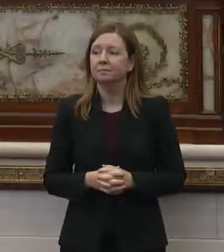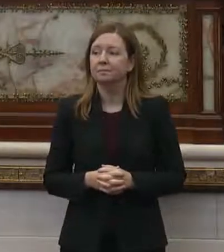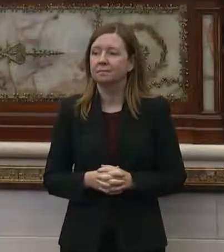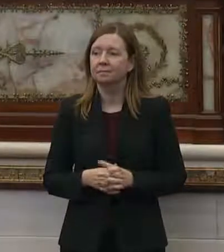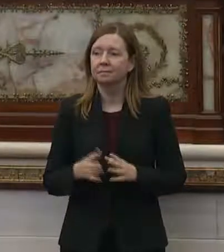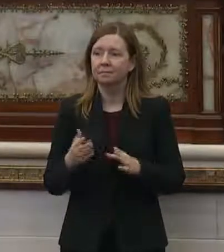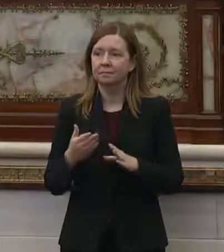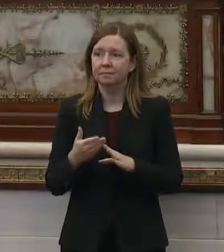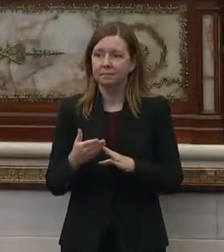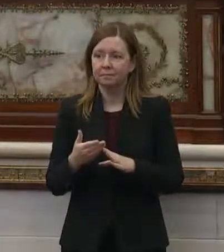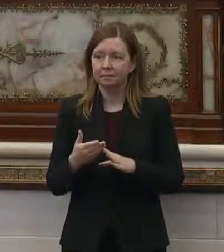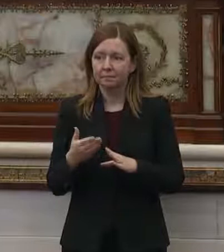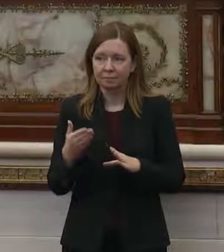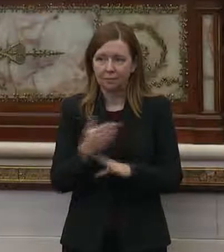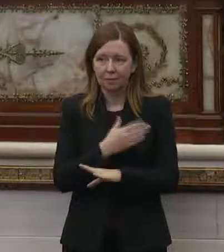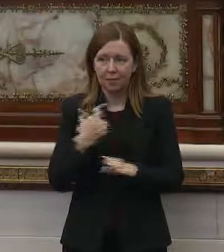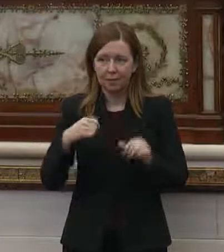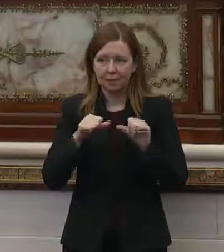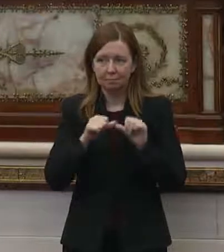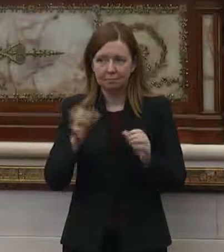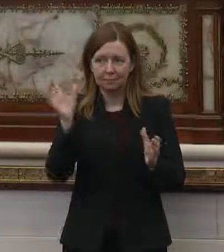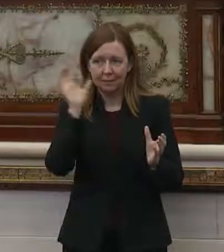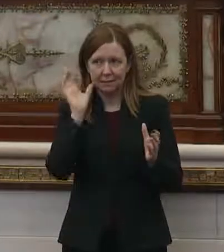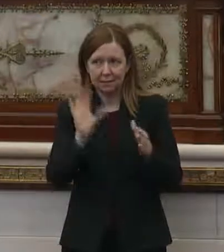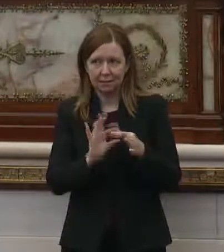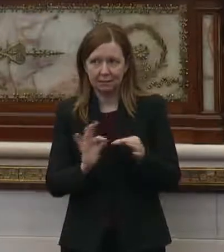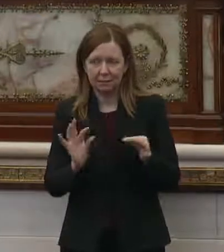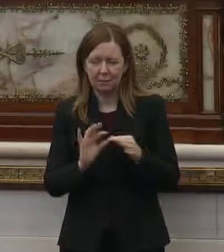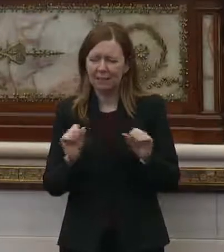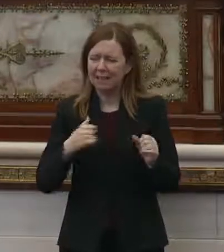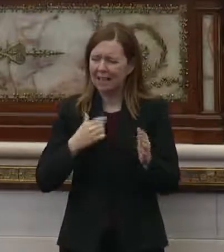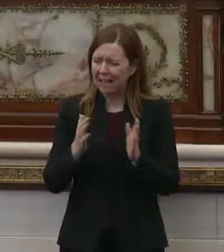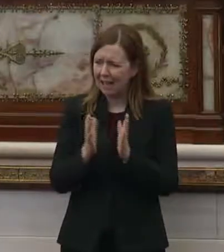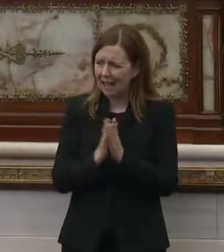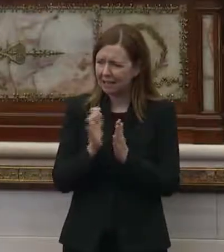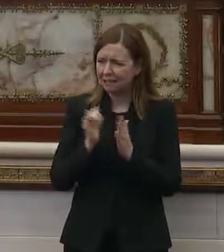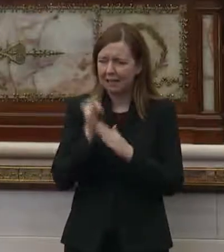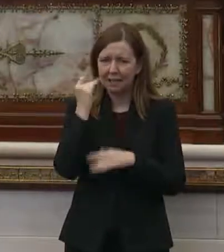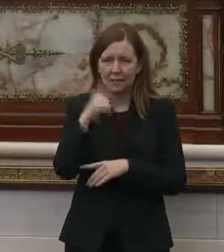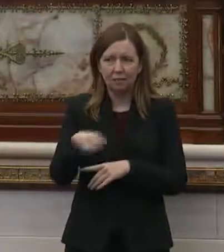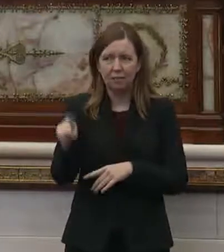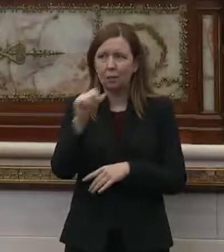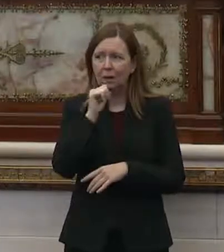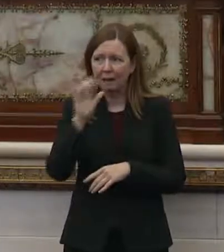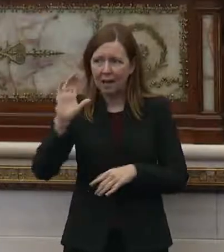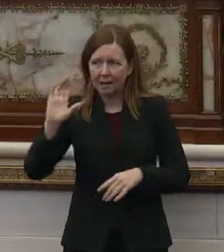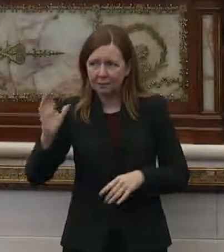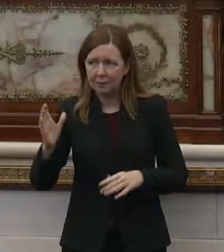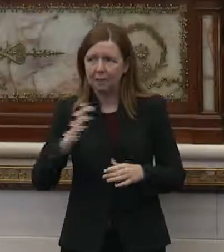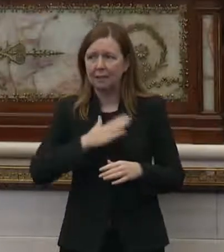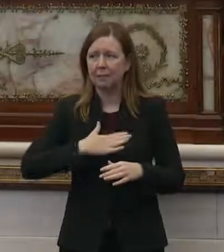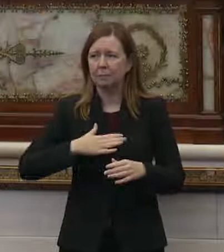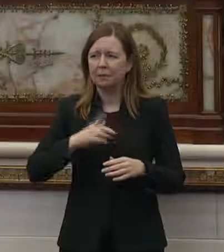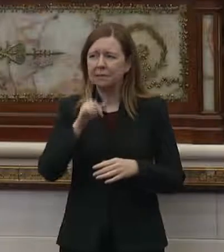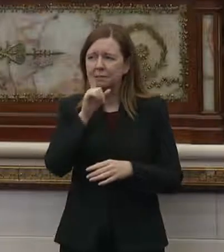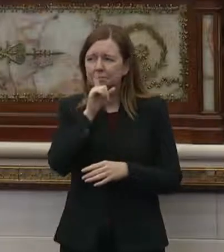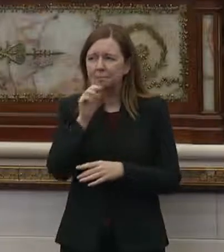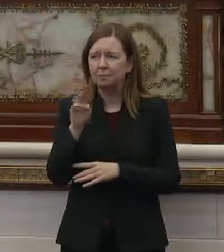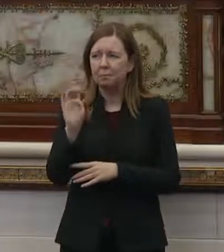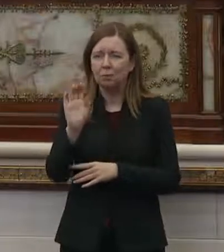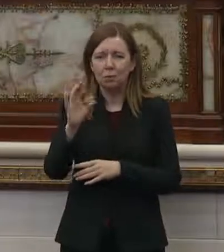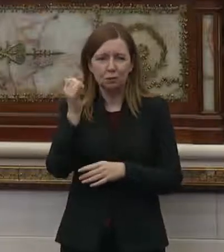Before we begin to hear testimony, and can I ask that if you are not speaking, please mute your phone. Thank